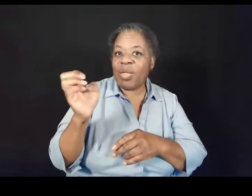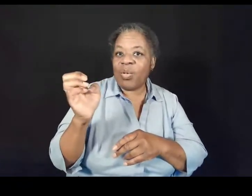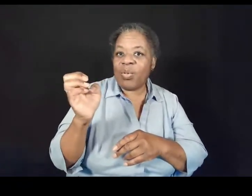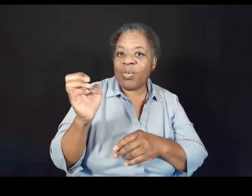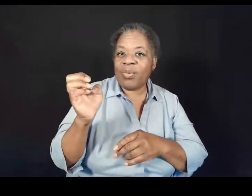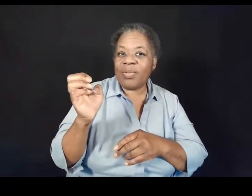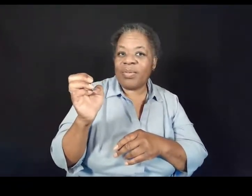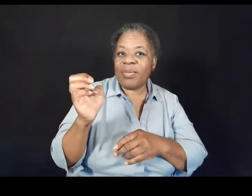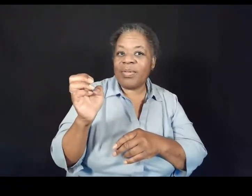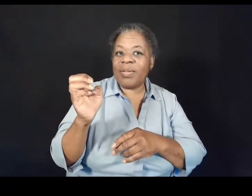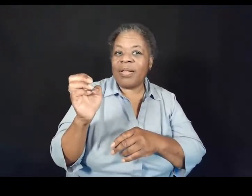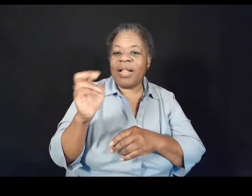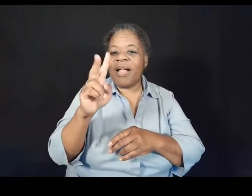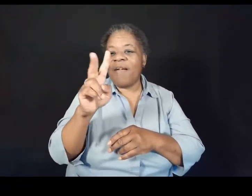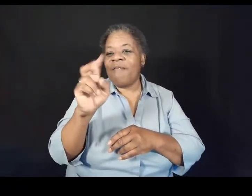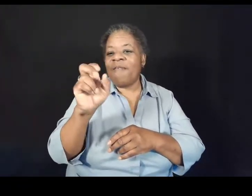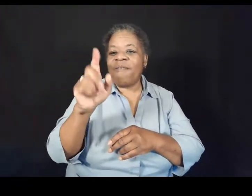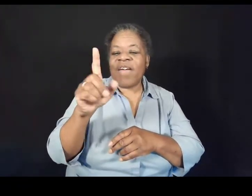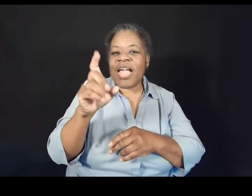vaxxers,